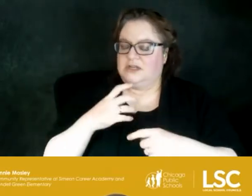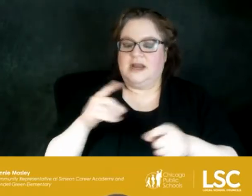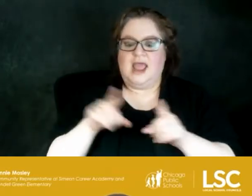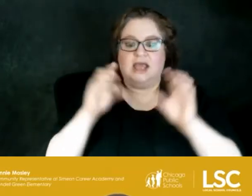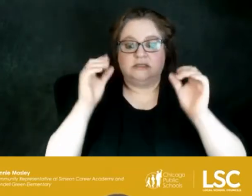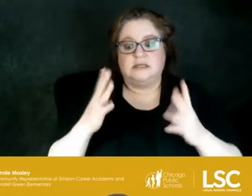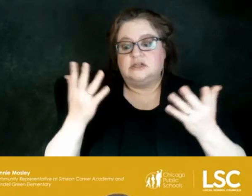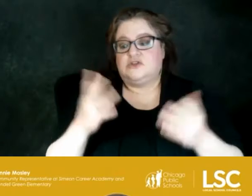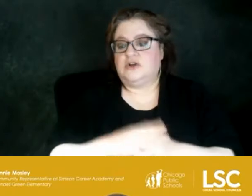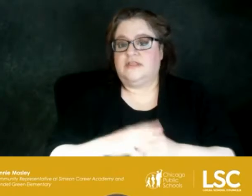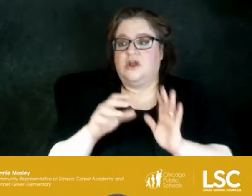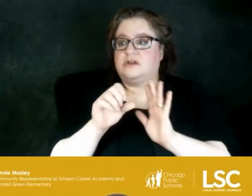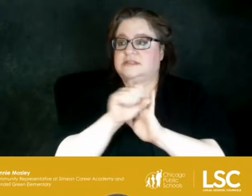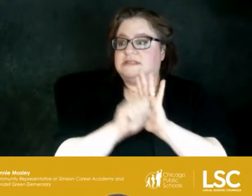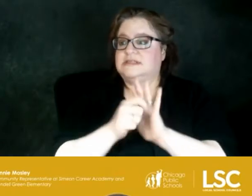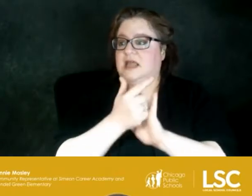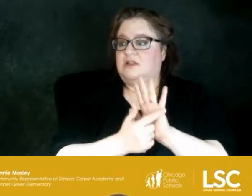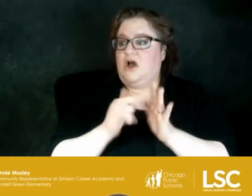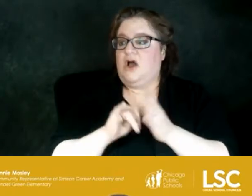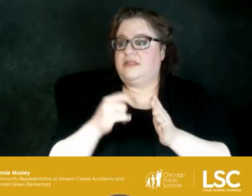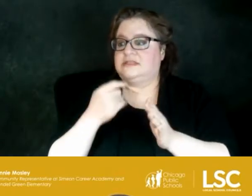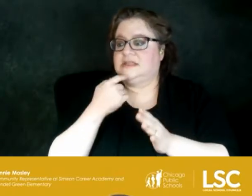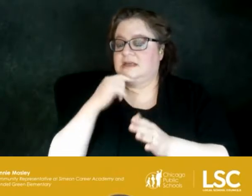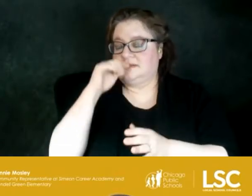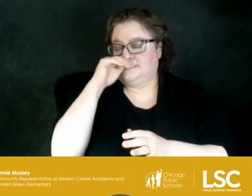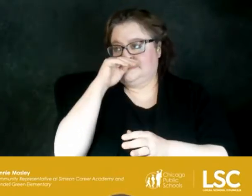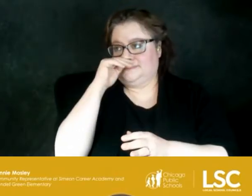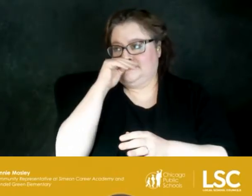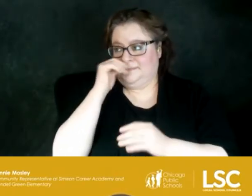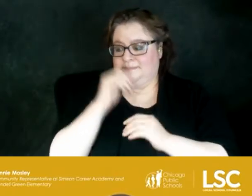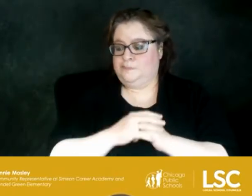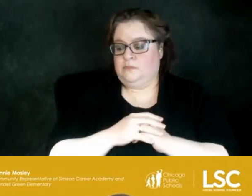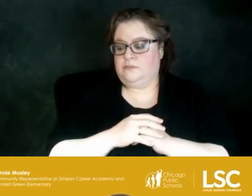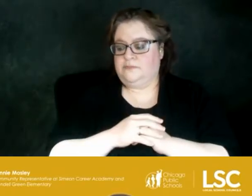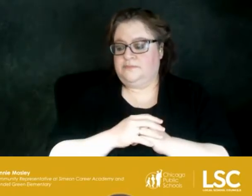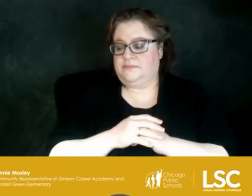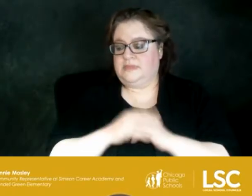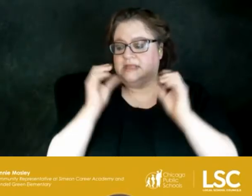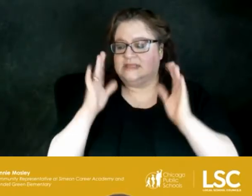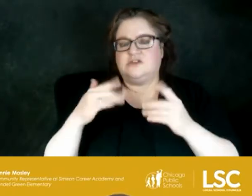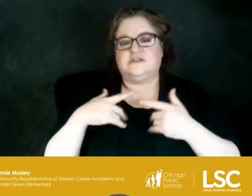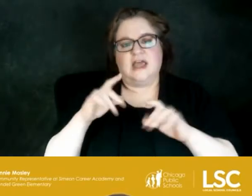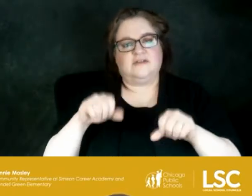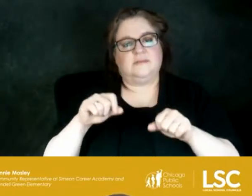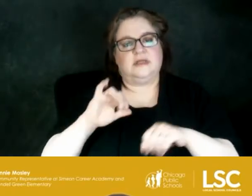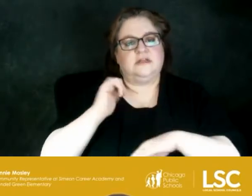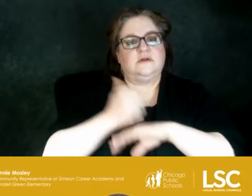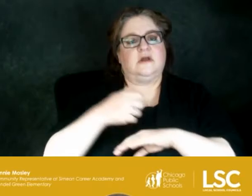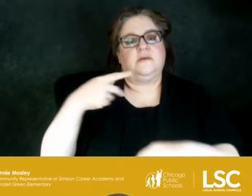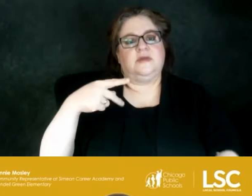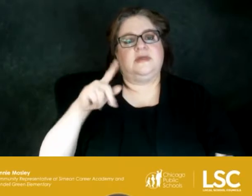there's actually a state law that says that teachers have an ability to form a